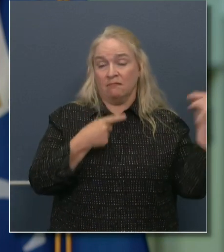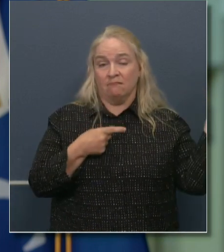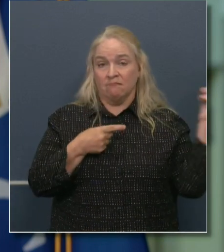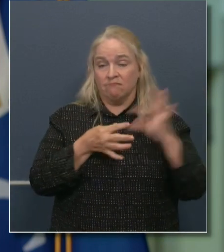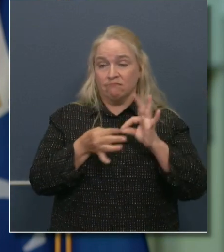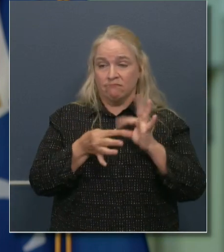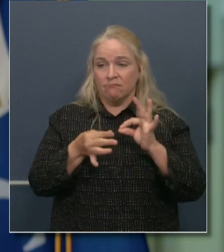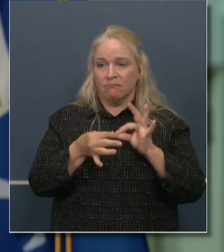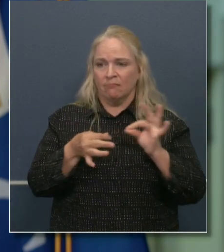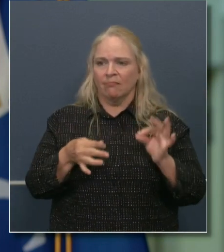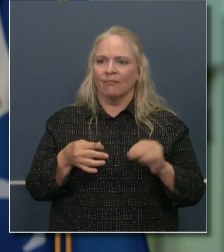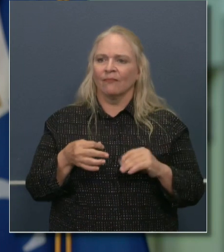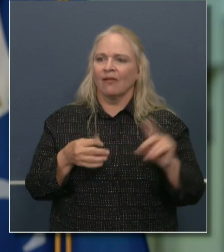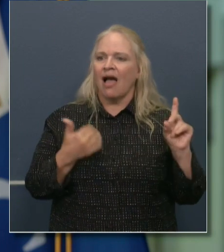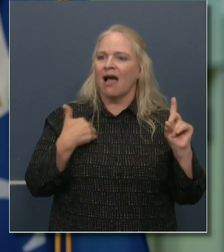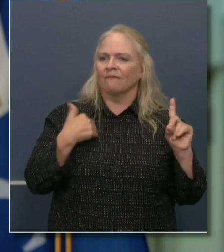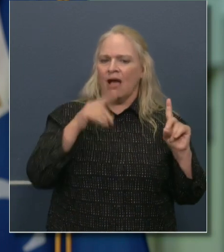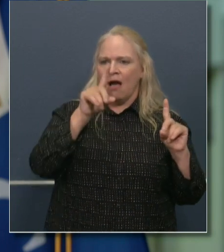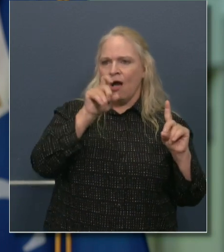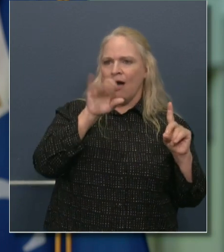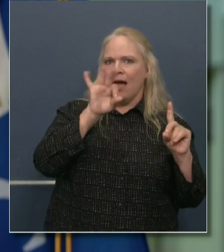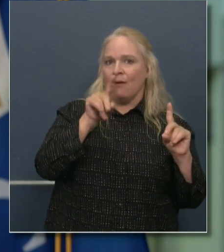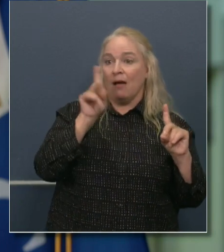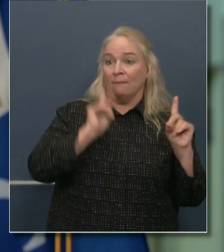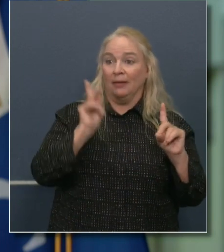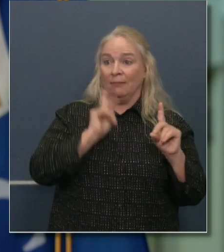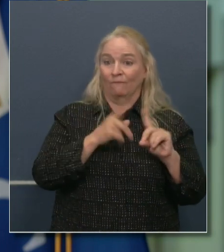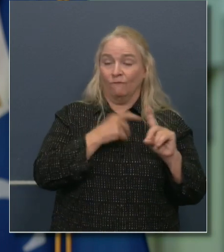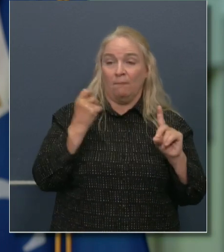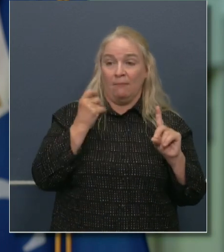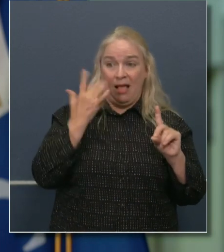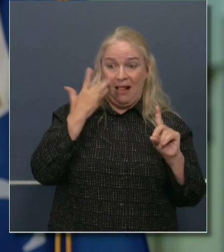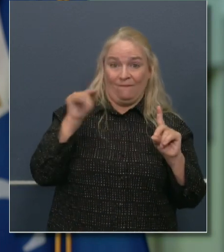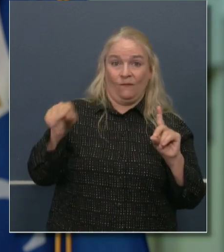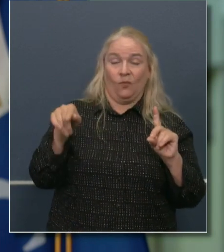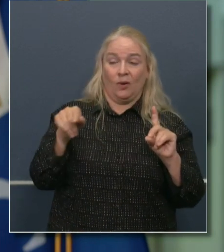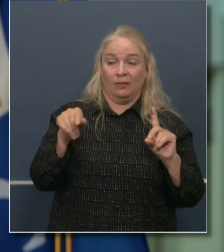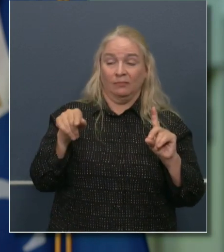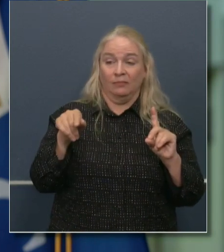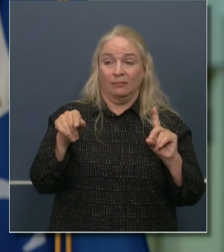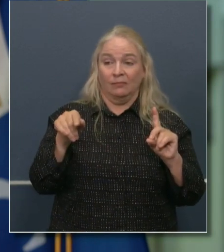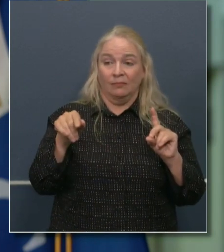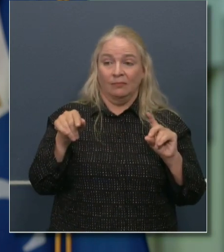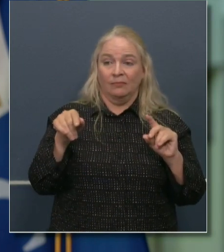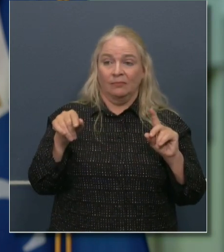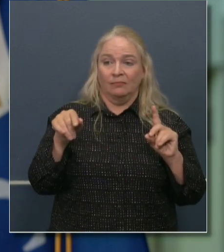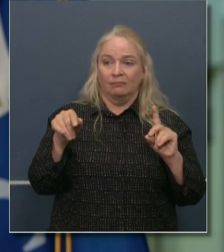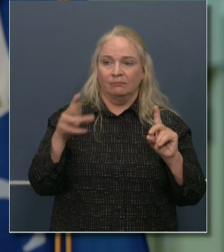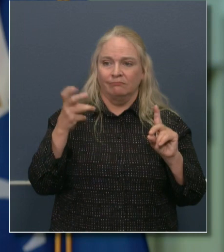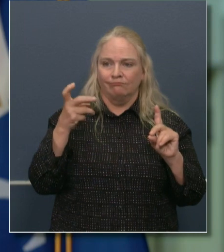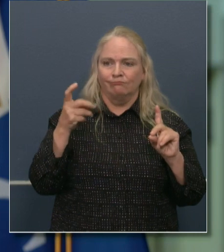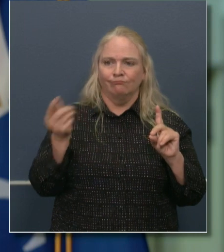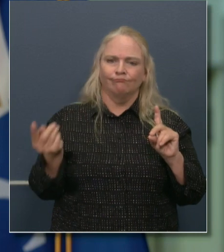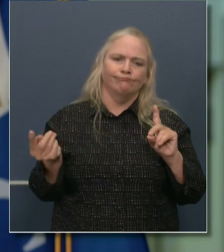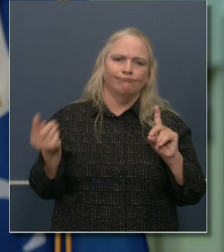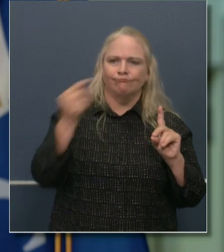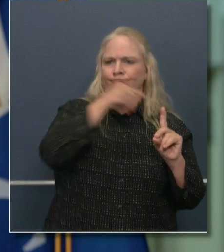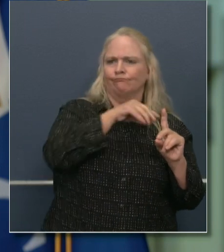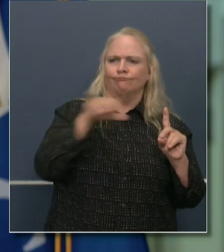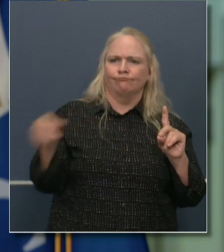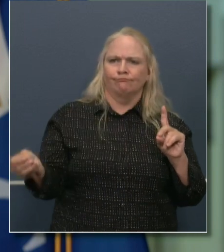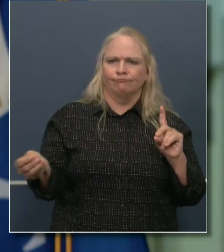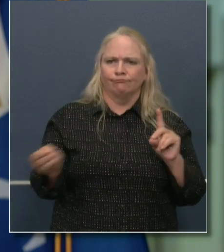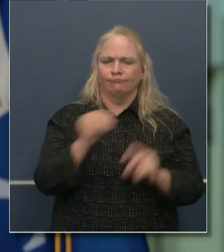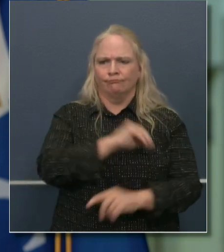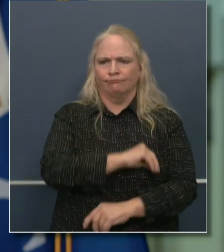of California to help basically decompress some of the stress of some of our key healthcare workers